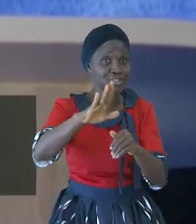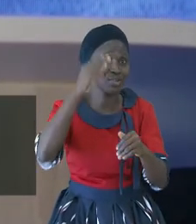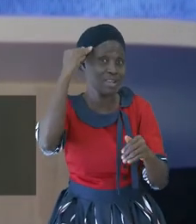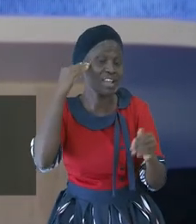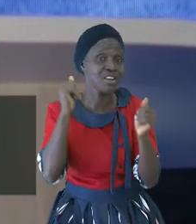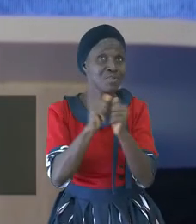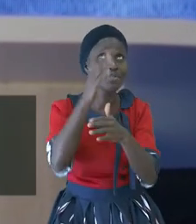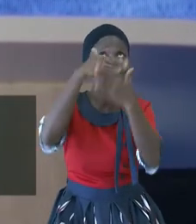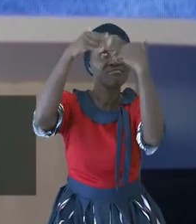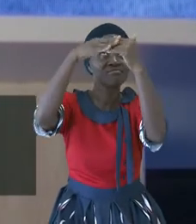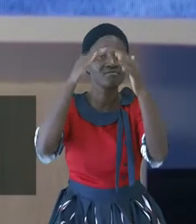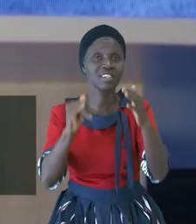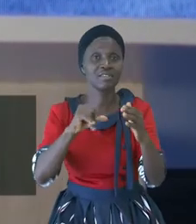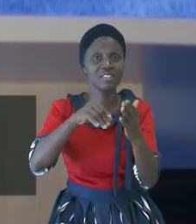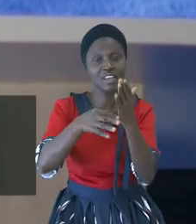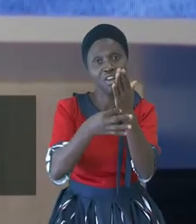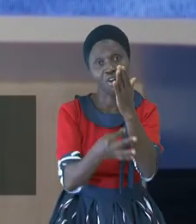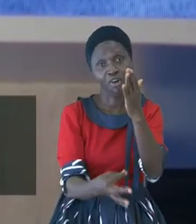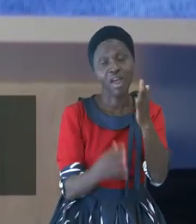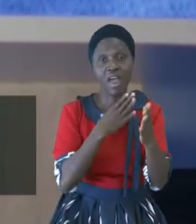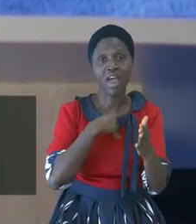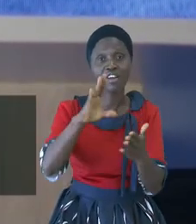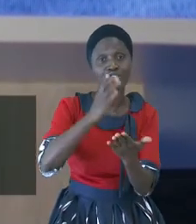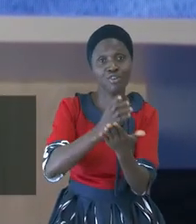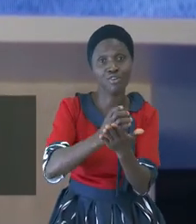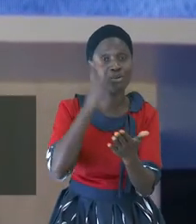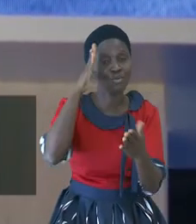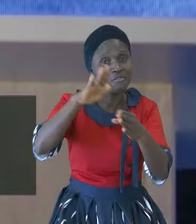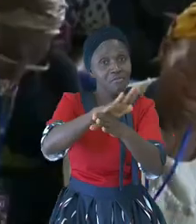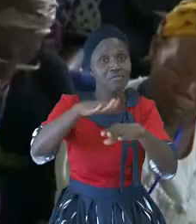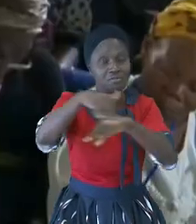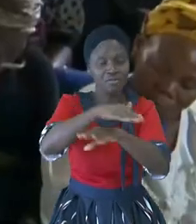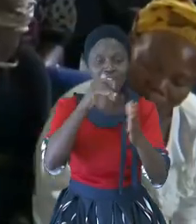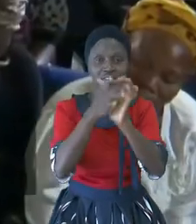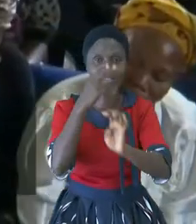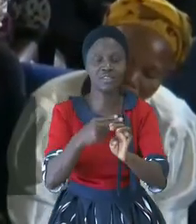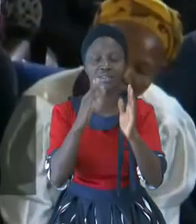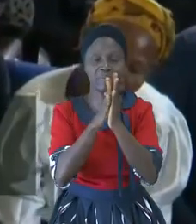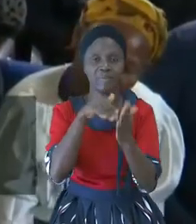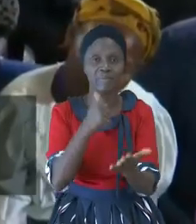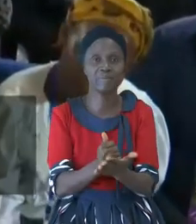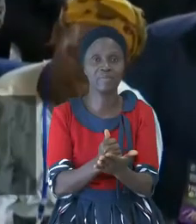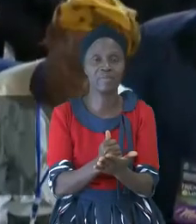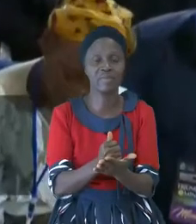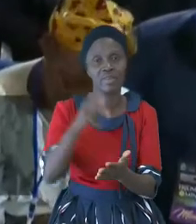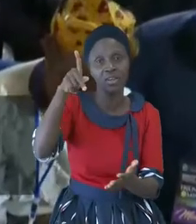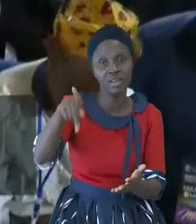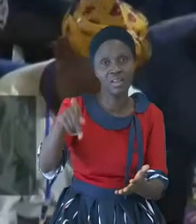oil, and your cup will run over. Look at